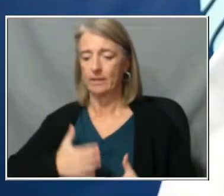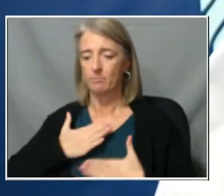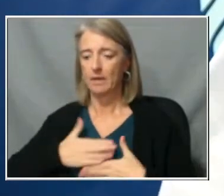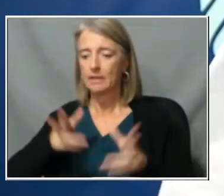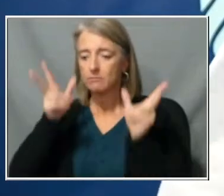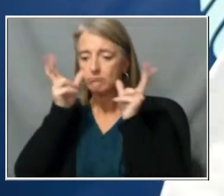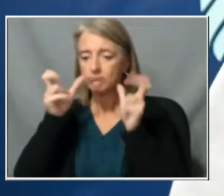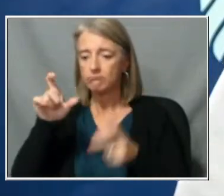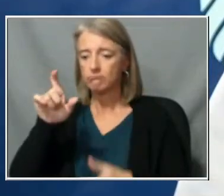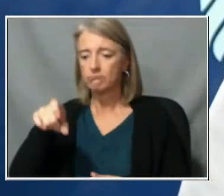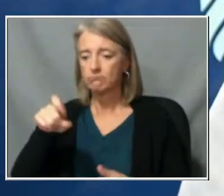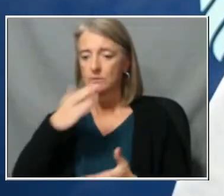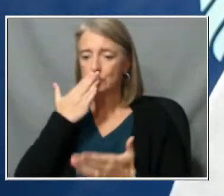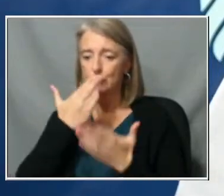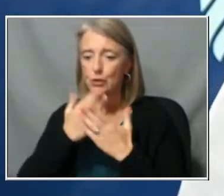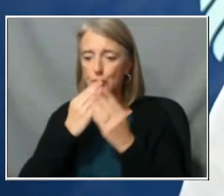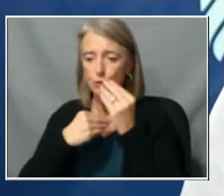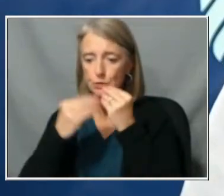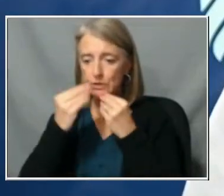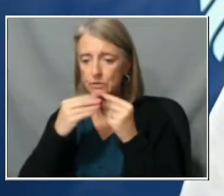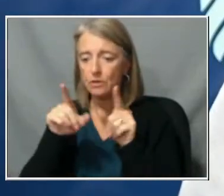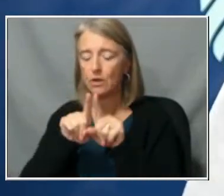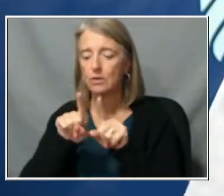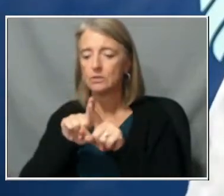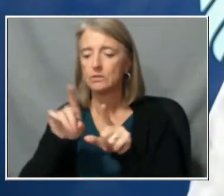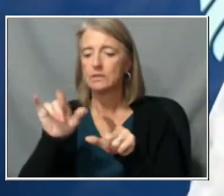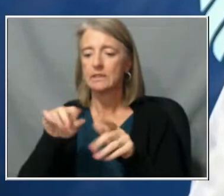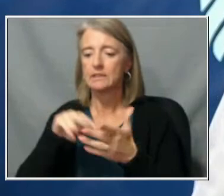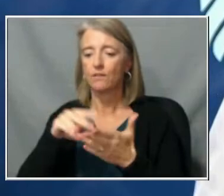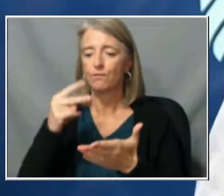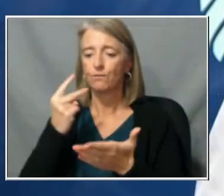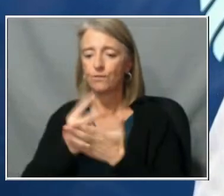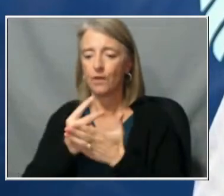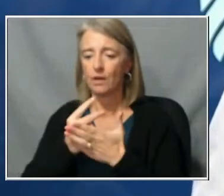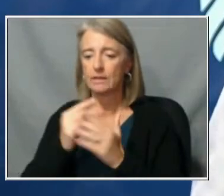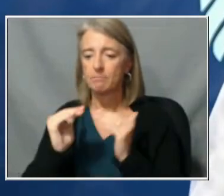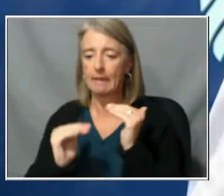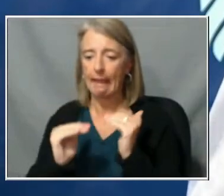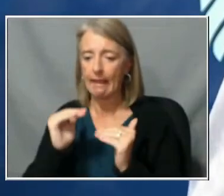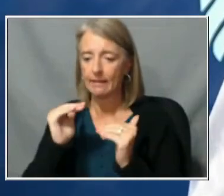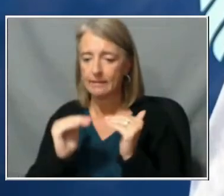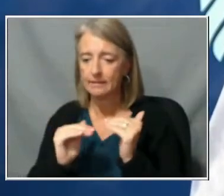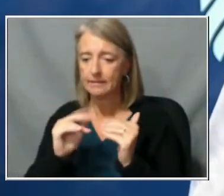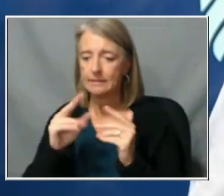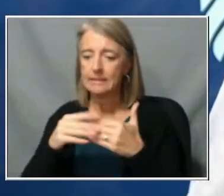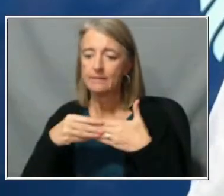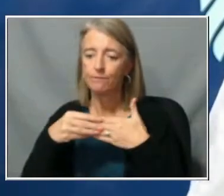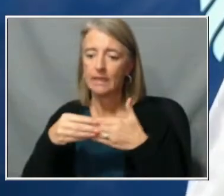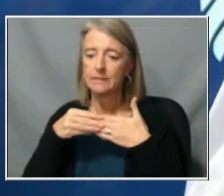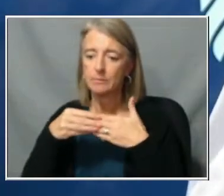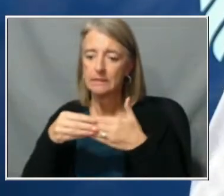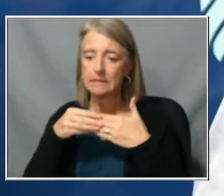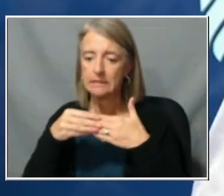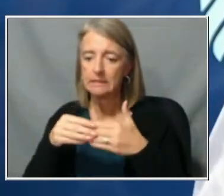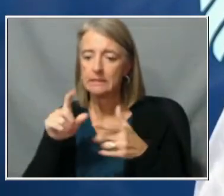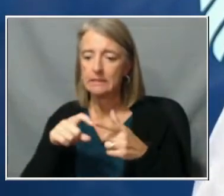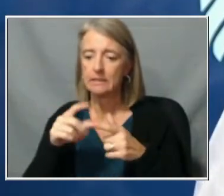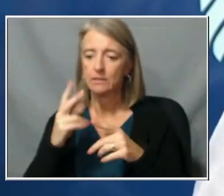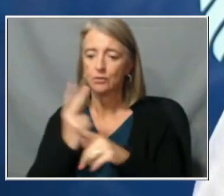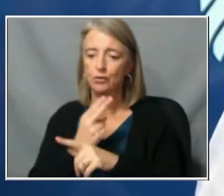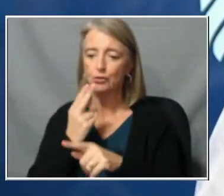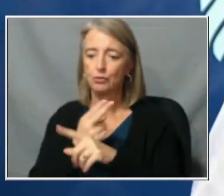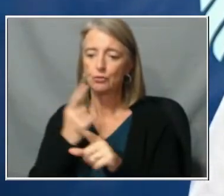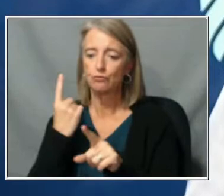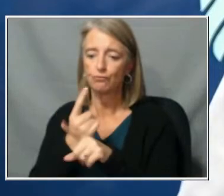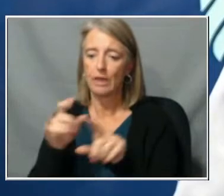needs good nutrition, but it also needs, from the standpoint of falls, it needs balance, it needs flexibility. We need to wear the right